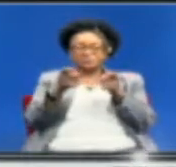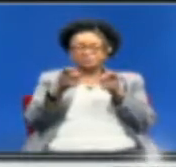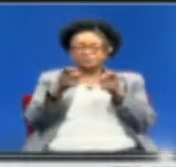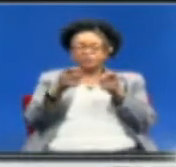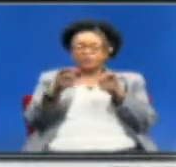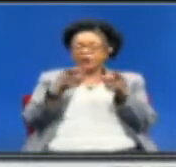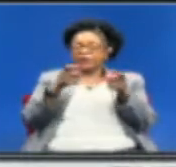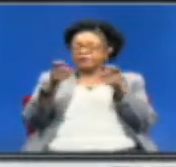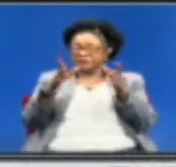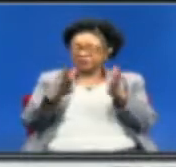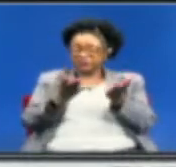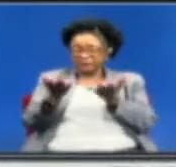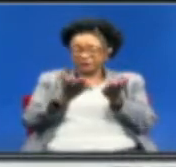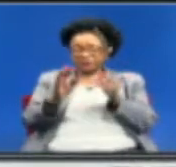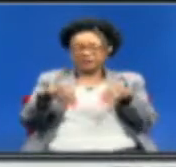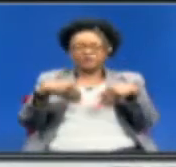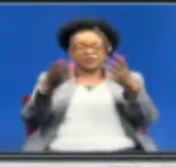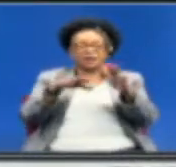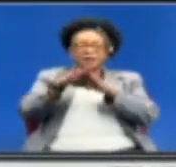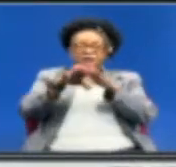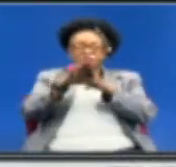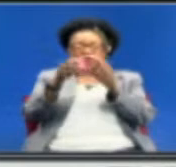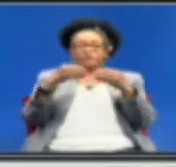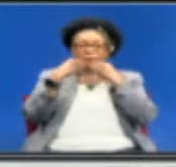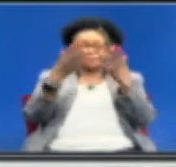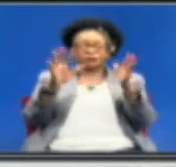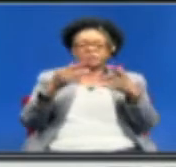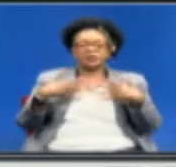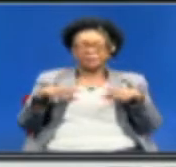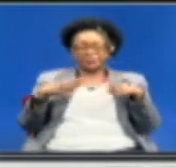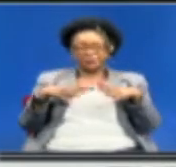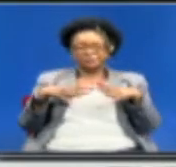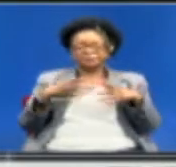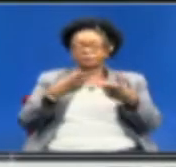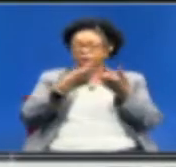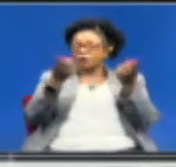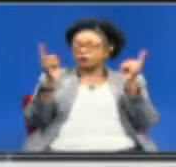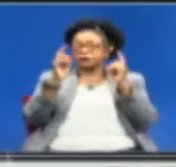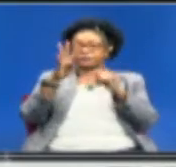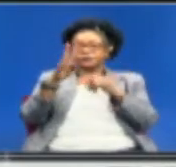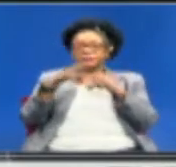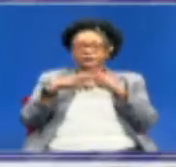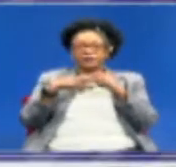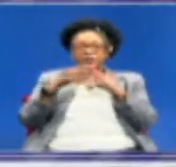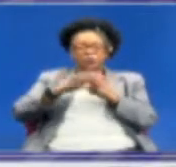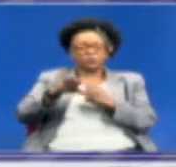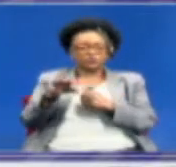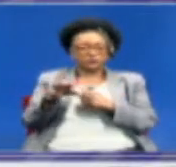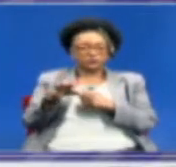service delivery, and access to information by Mwananchi across 47 counties.